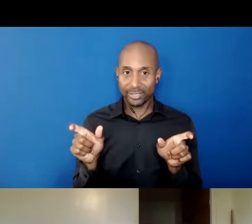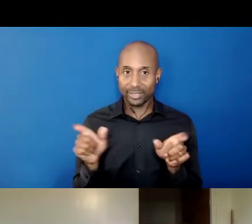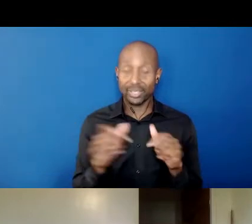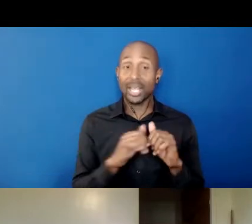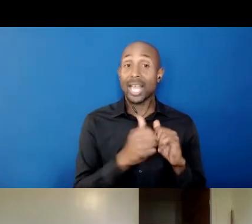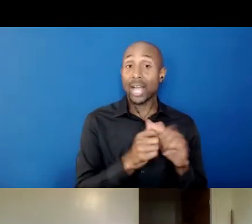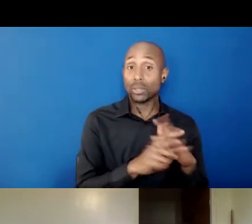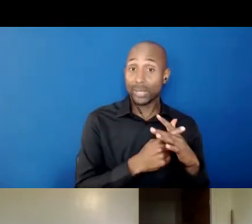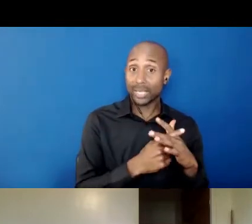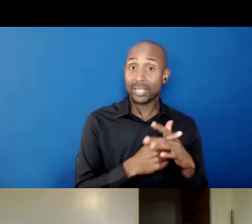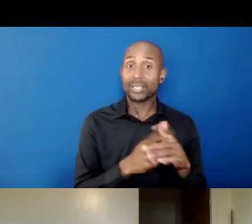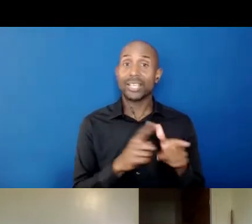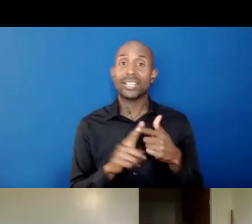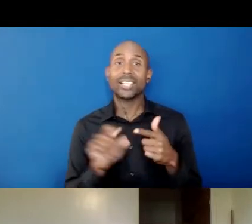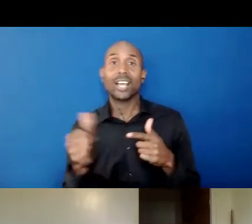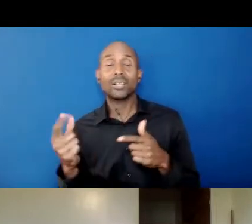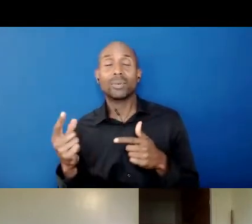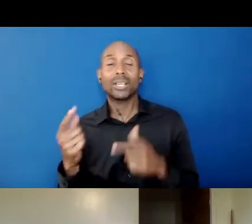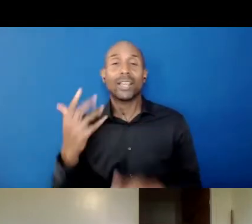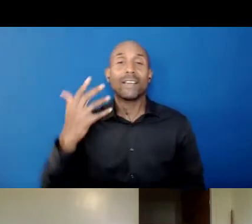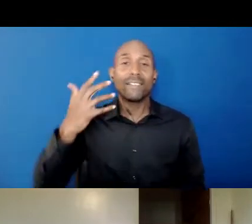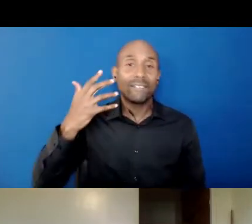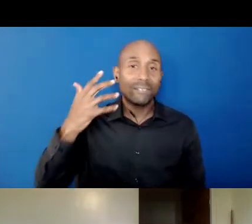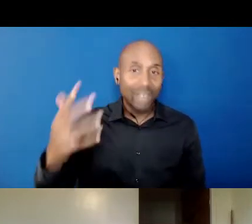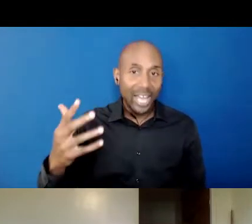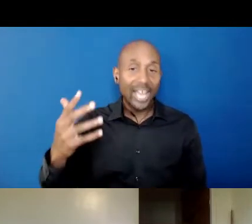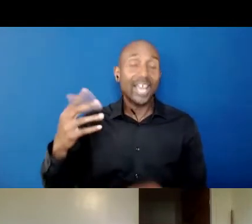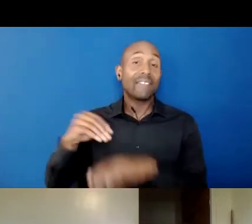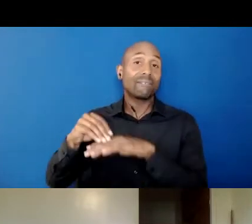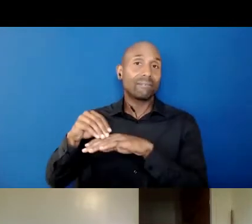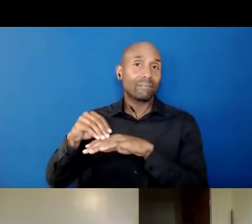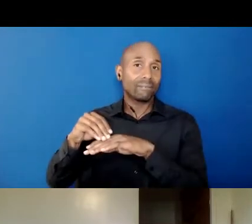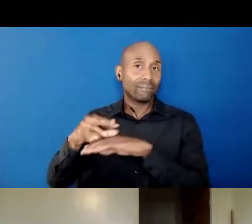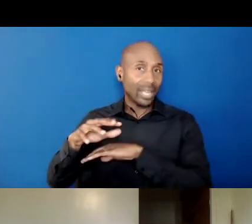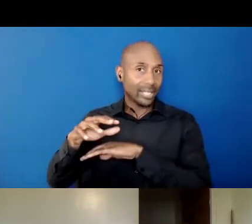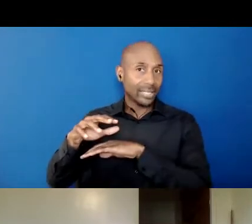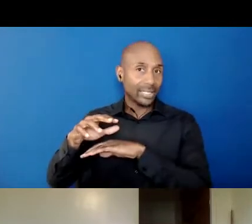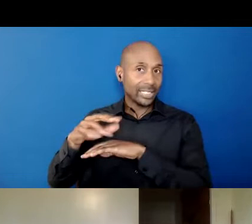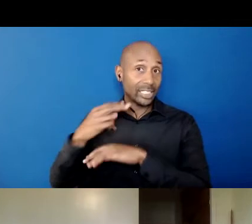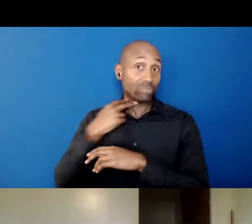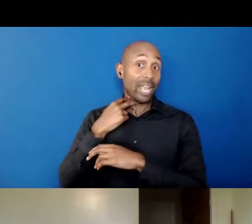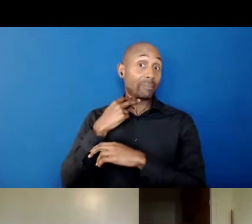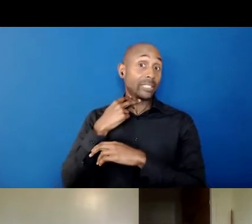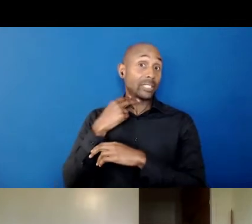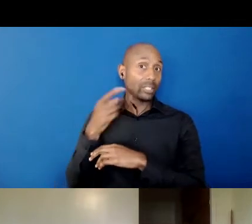avoid. So I'm going to click on this right here, how to begin.